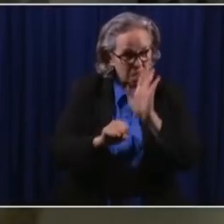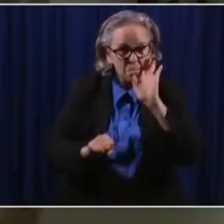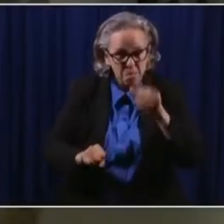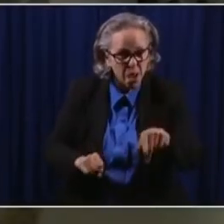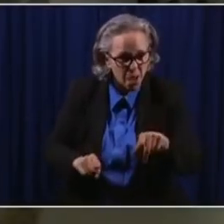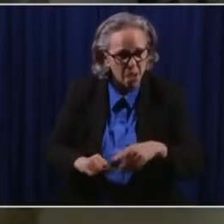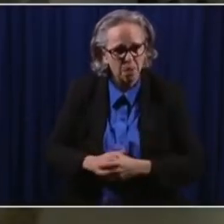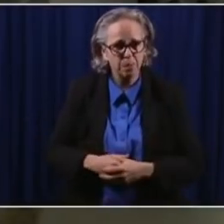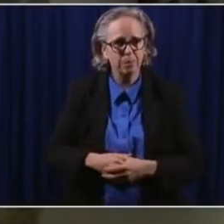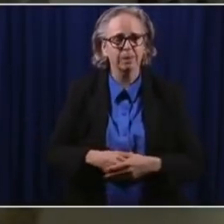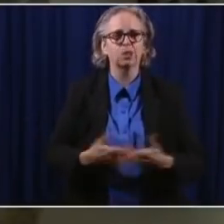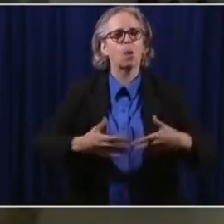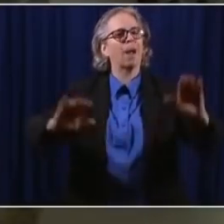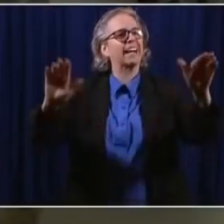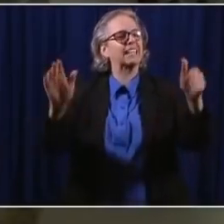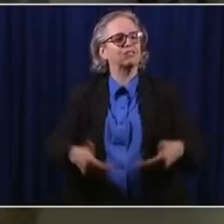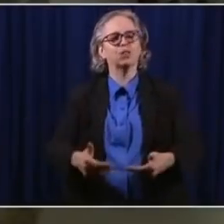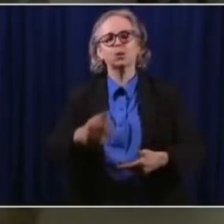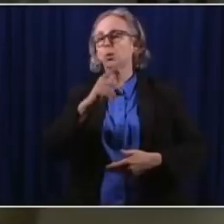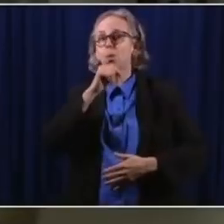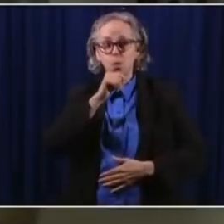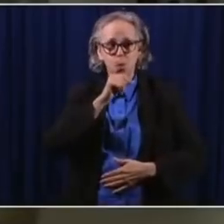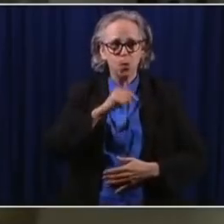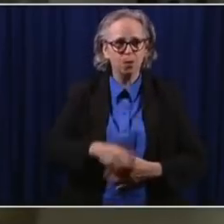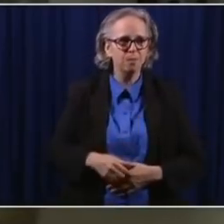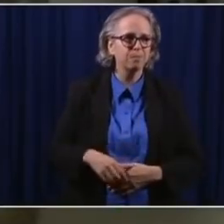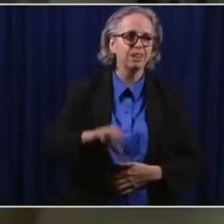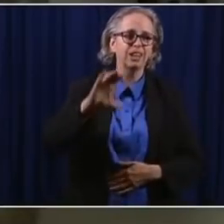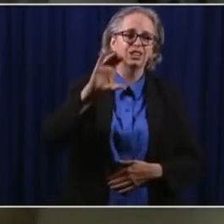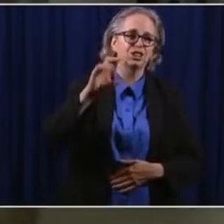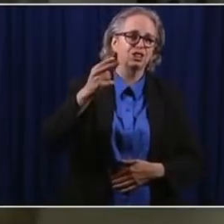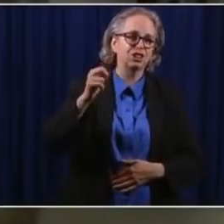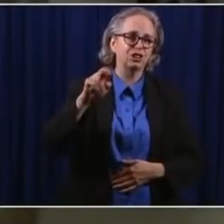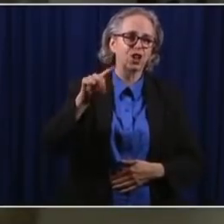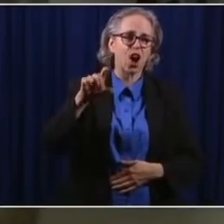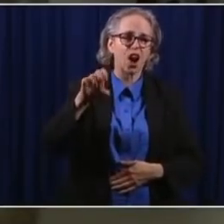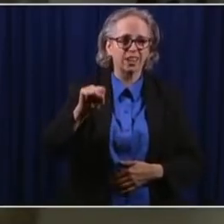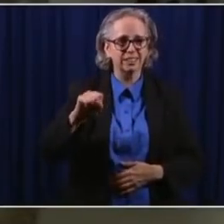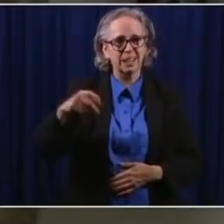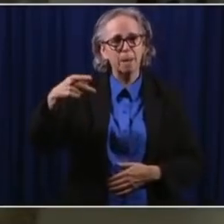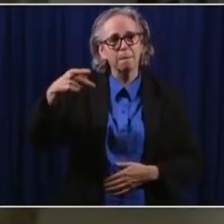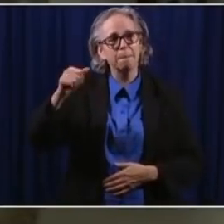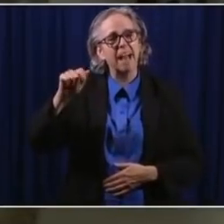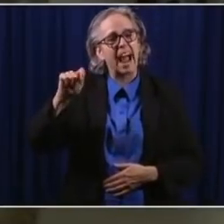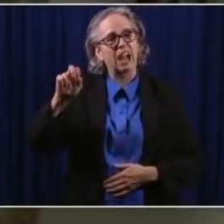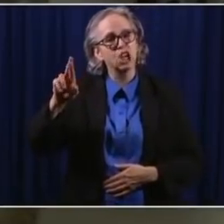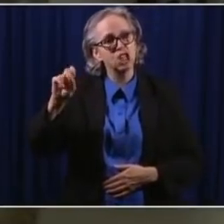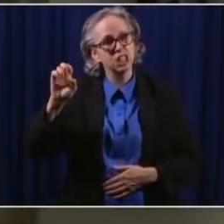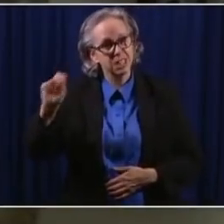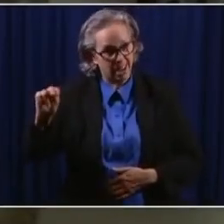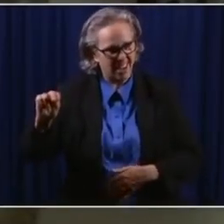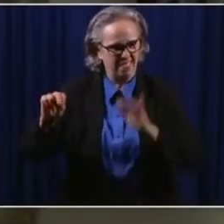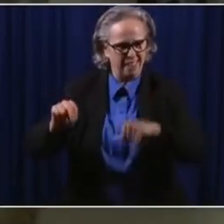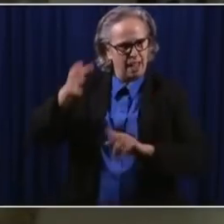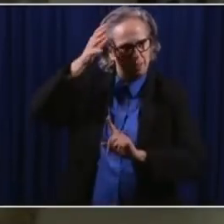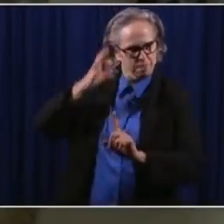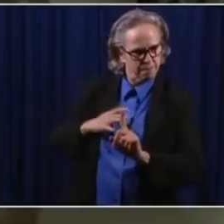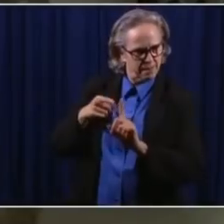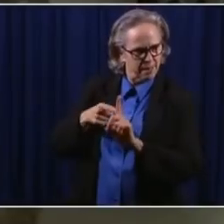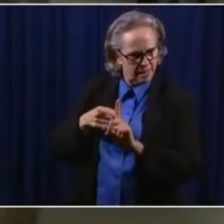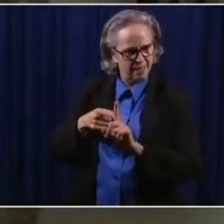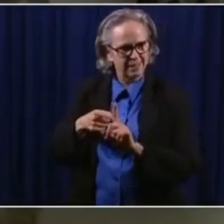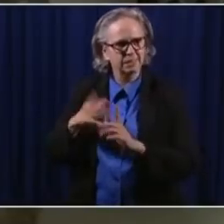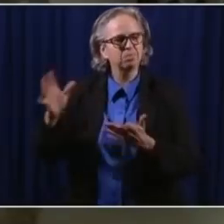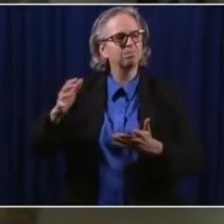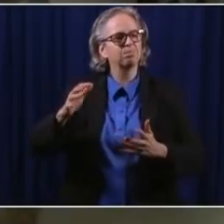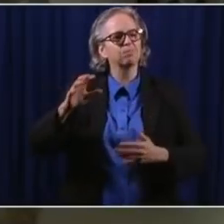you to Charles Patterson of the Clark County Combined Health District. Charlie has been Clark County Health